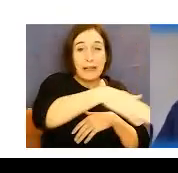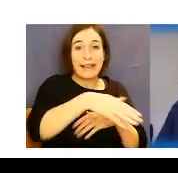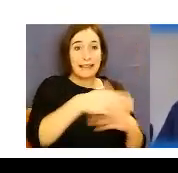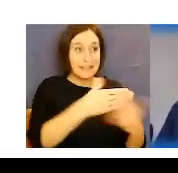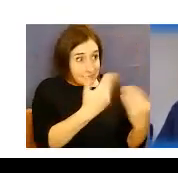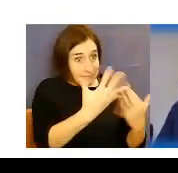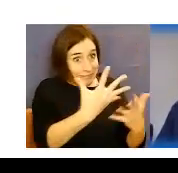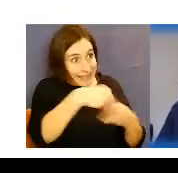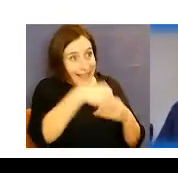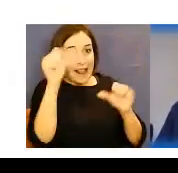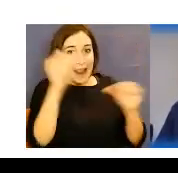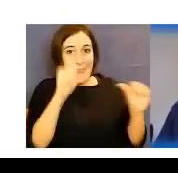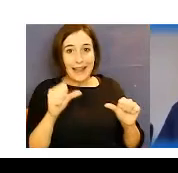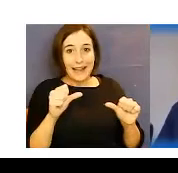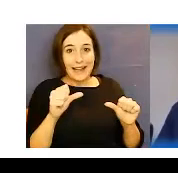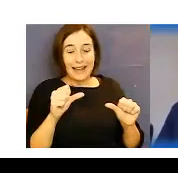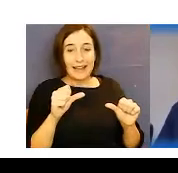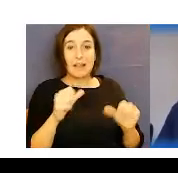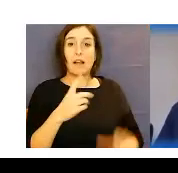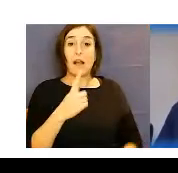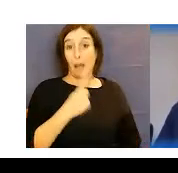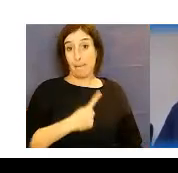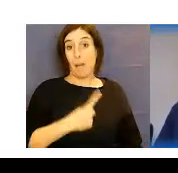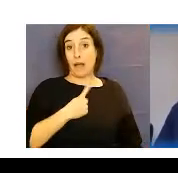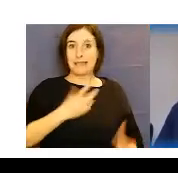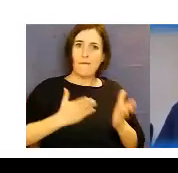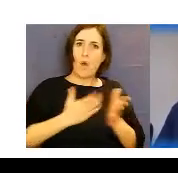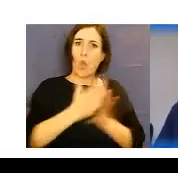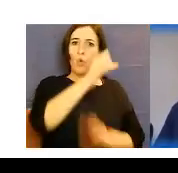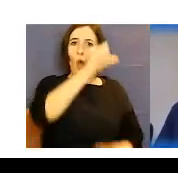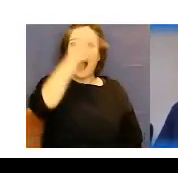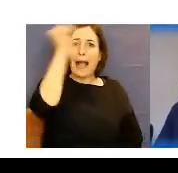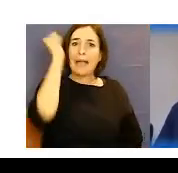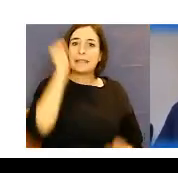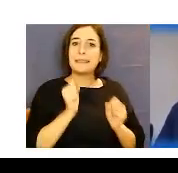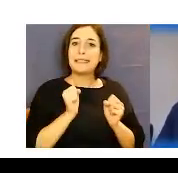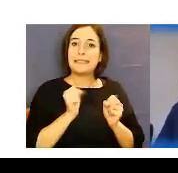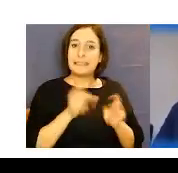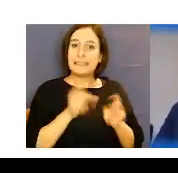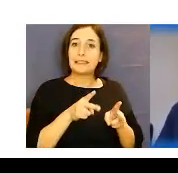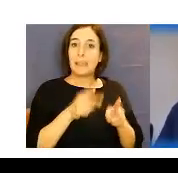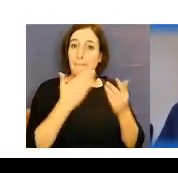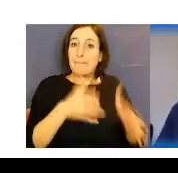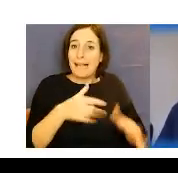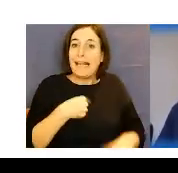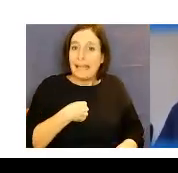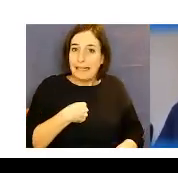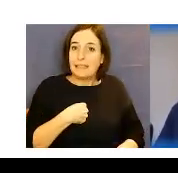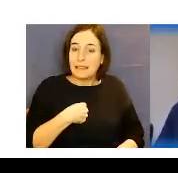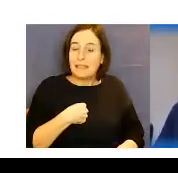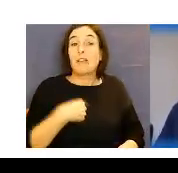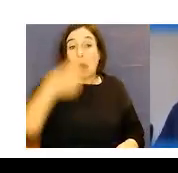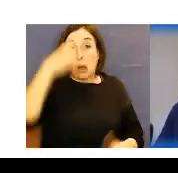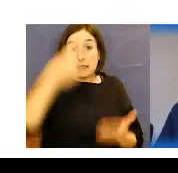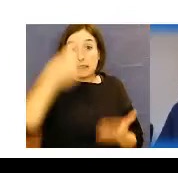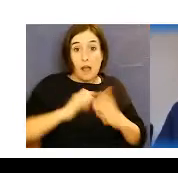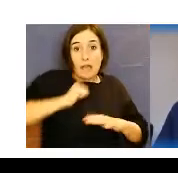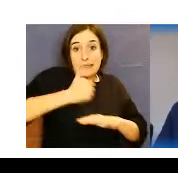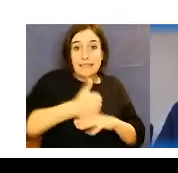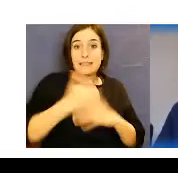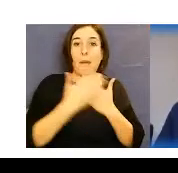myself, obviously, you know, playing in academy football, and we decided to set up an Asian league at the time, which was 1997, I